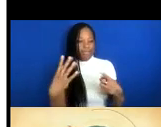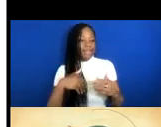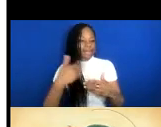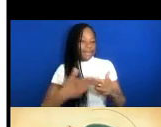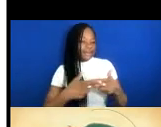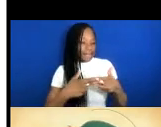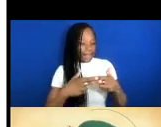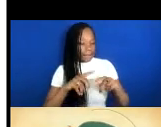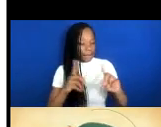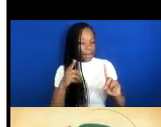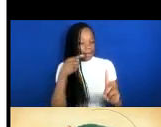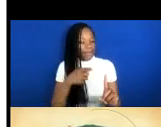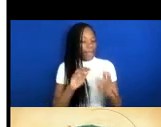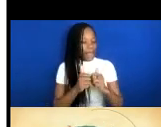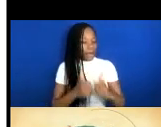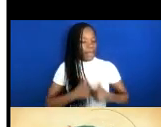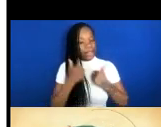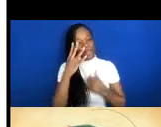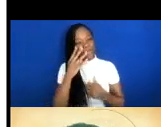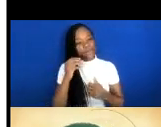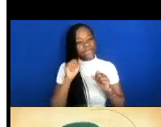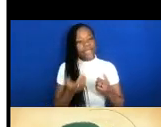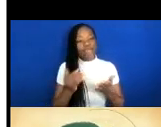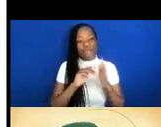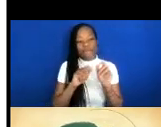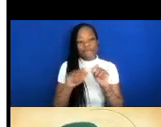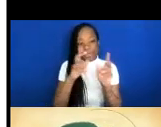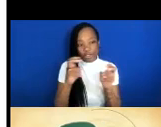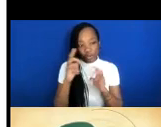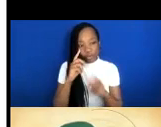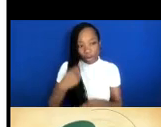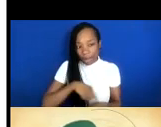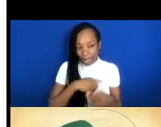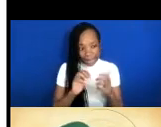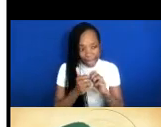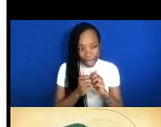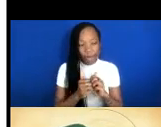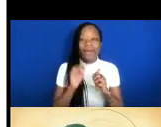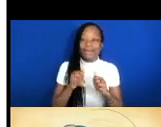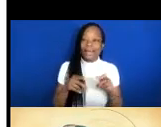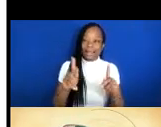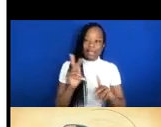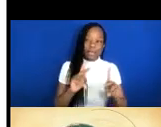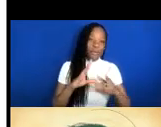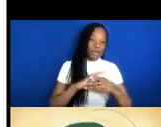slide, but how lived experiences reframe the issue for us is that it allows people's stories to speak for